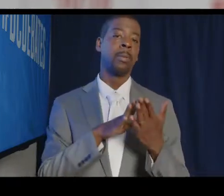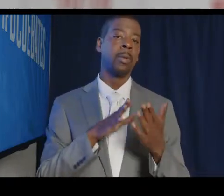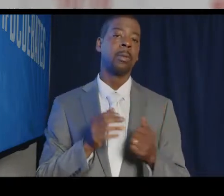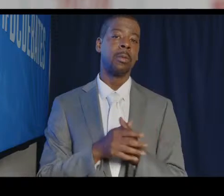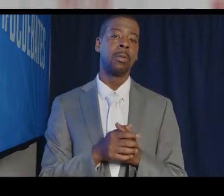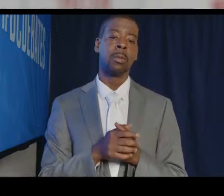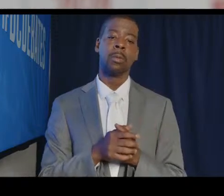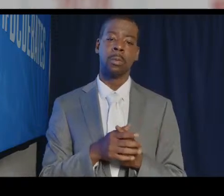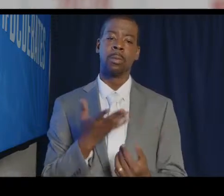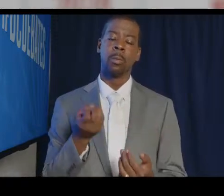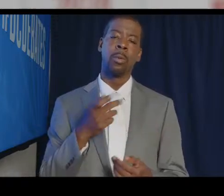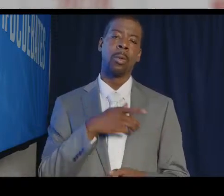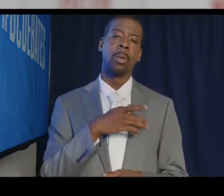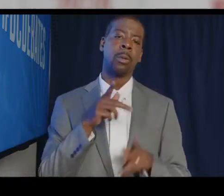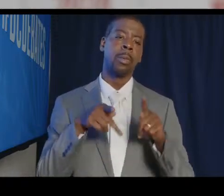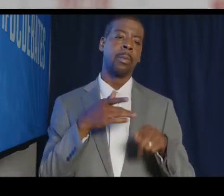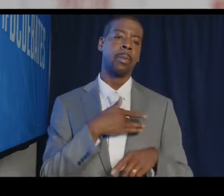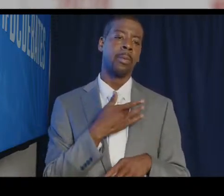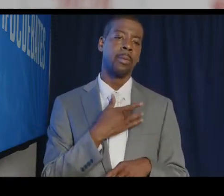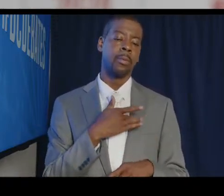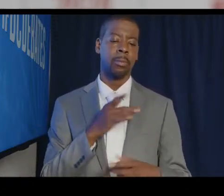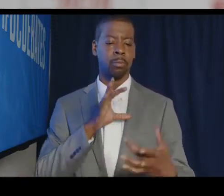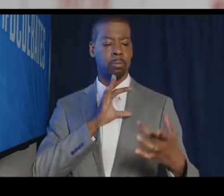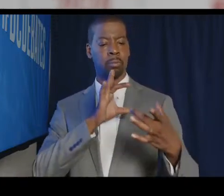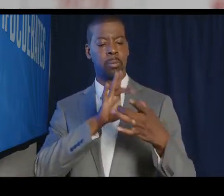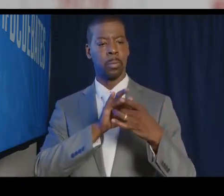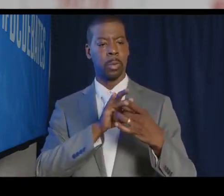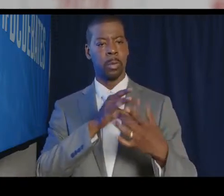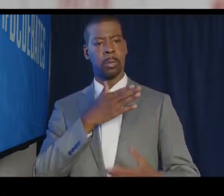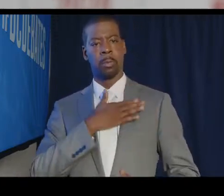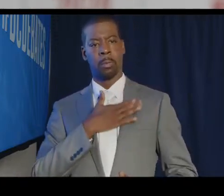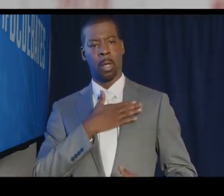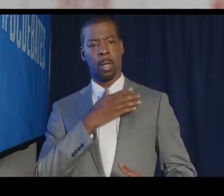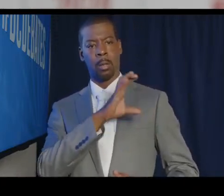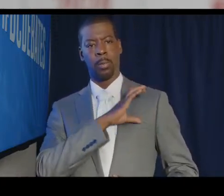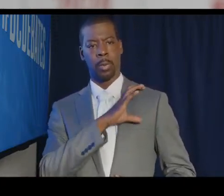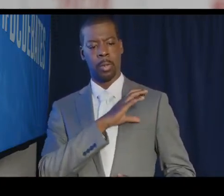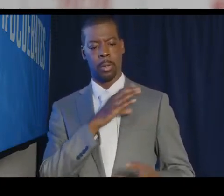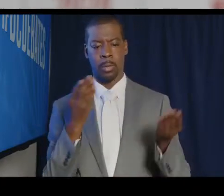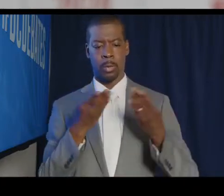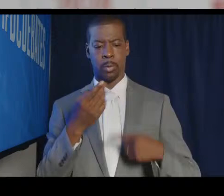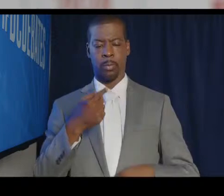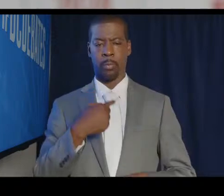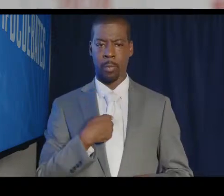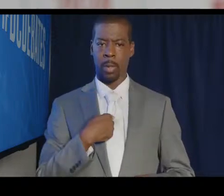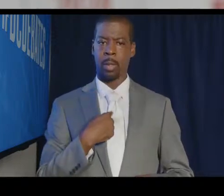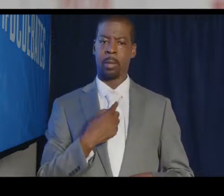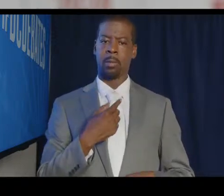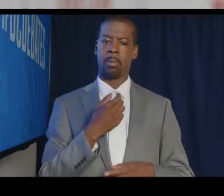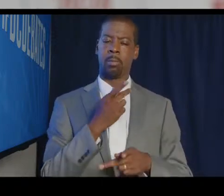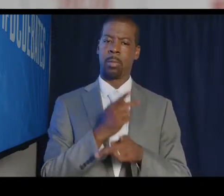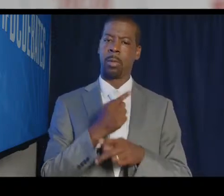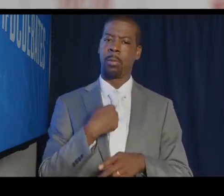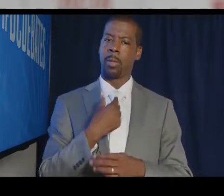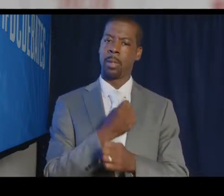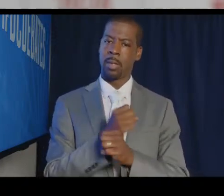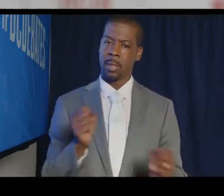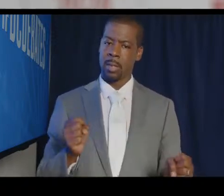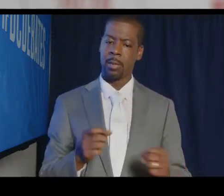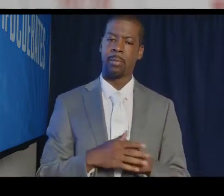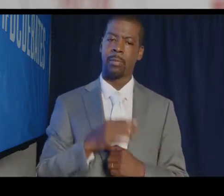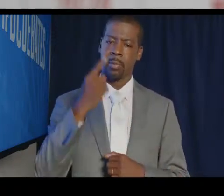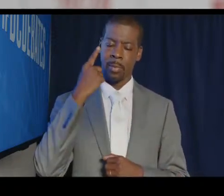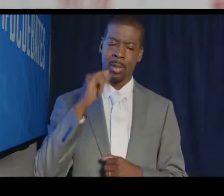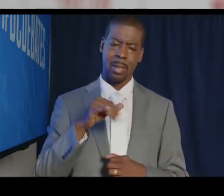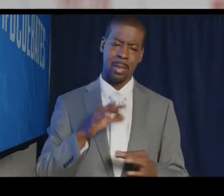are feeling connected to the police and the police are serving them in a way that is bringing them the quality of life that they deserve. I think those are the key elements. And so yes,